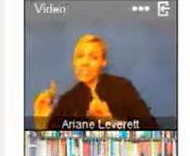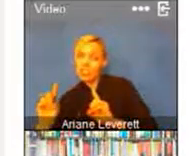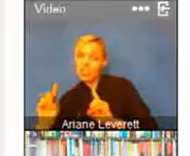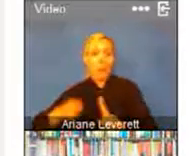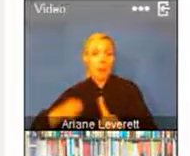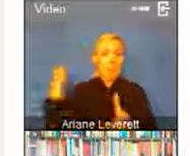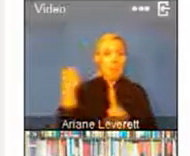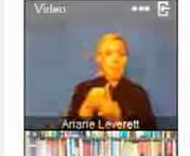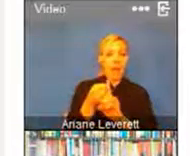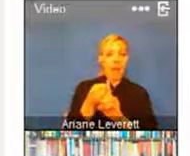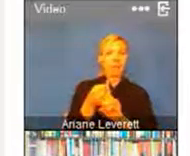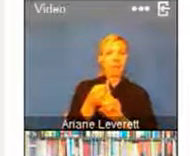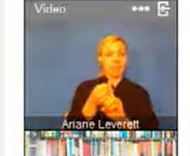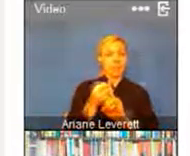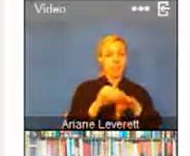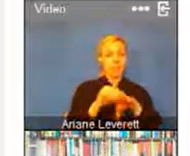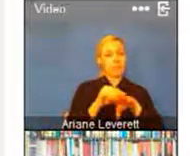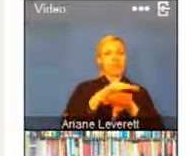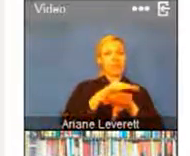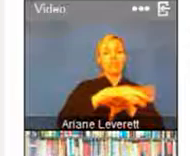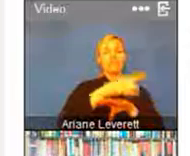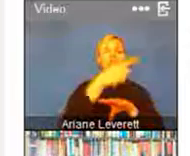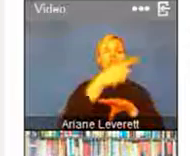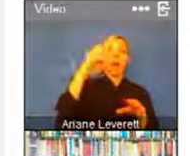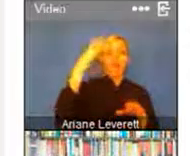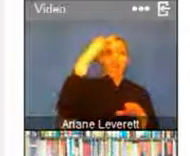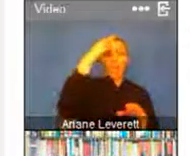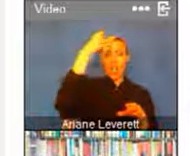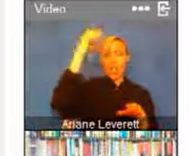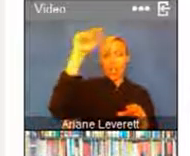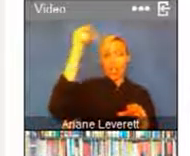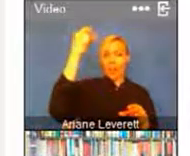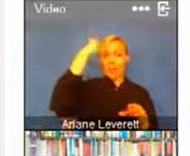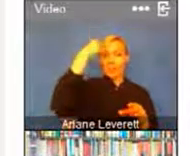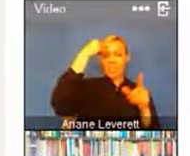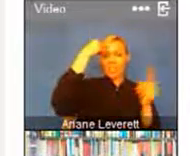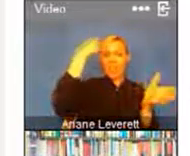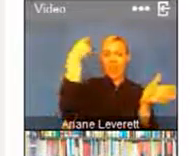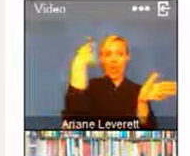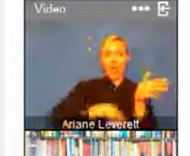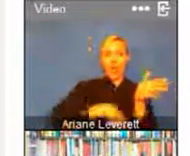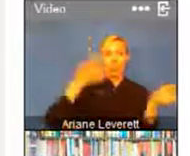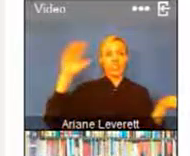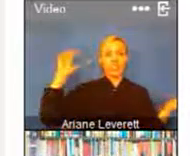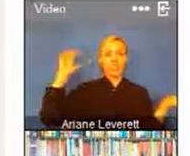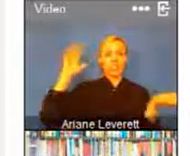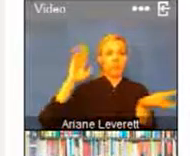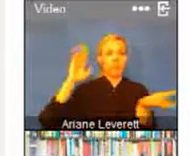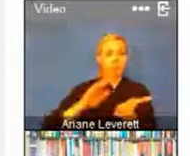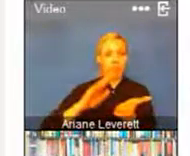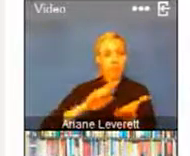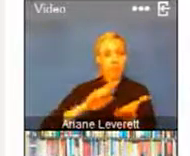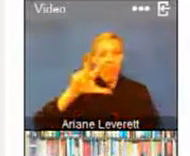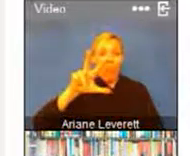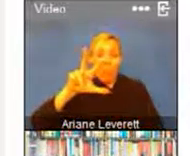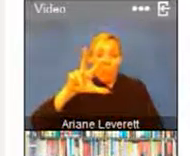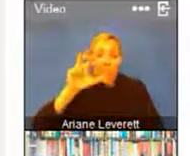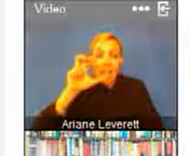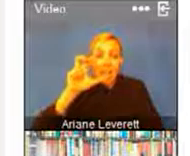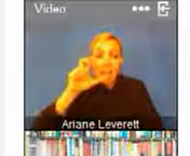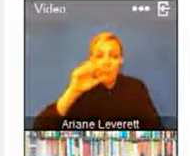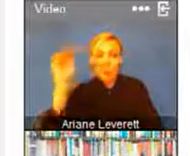role in the education of children. There's a very importance on the play of children,